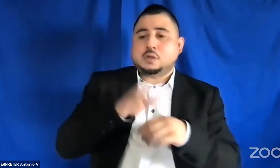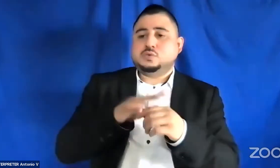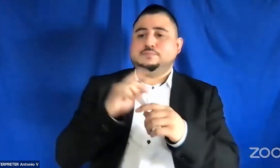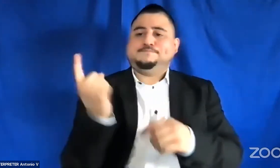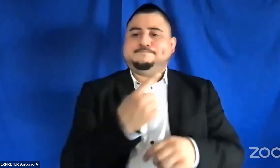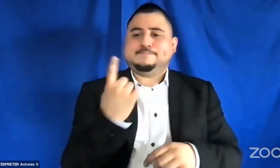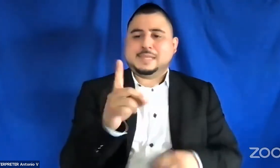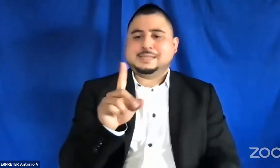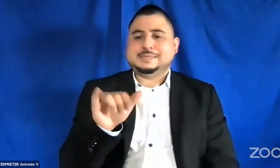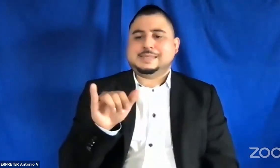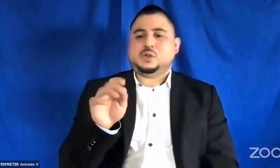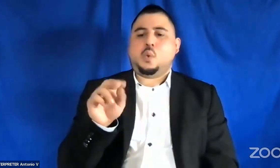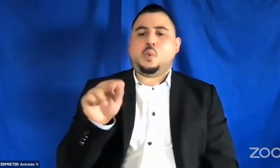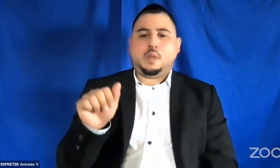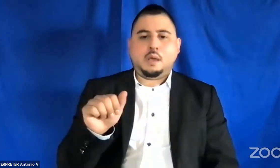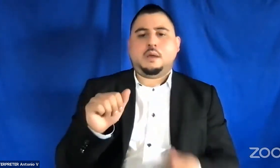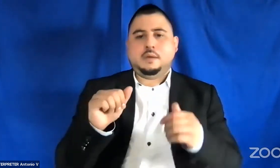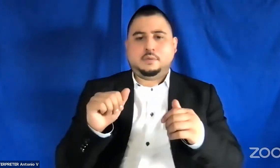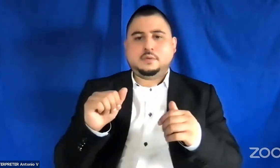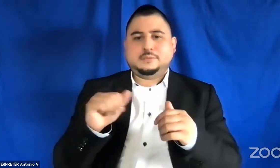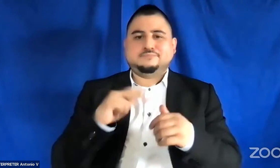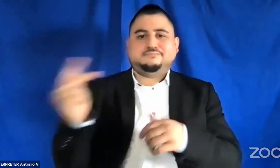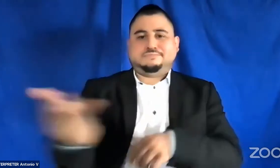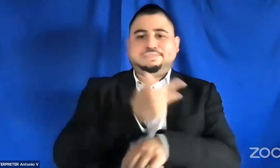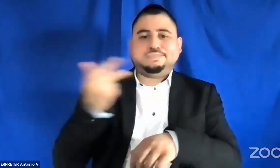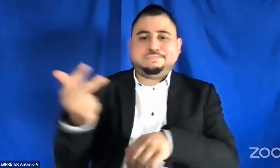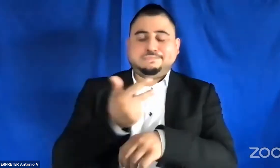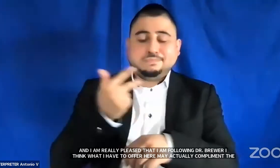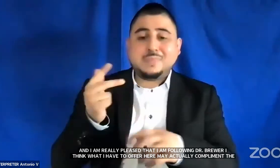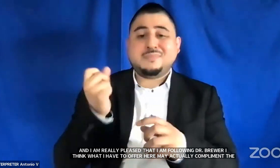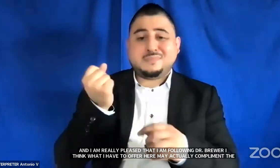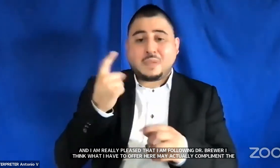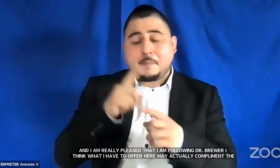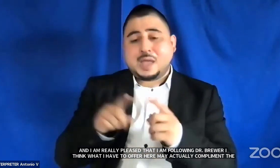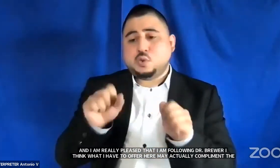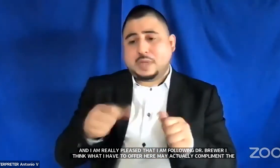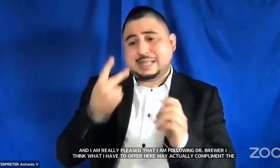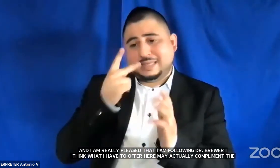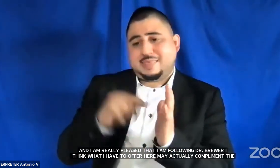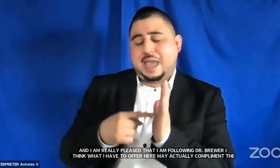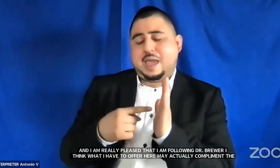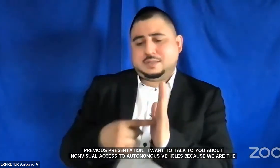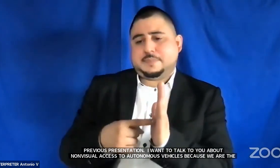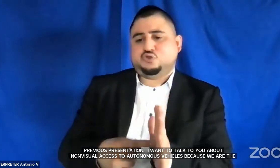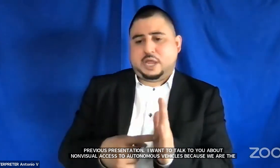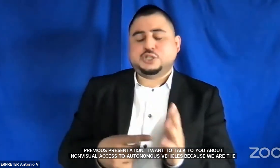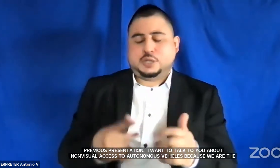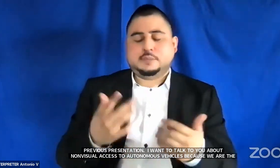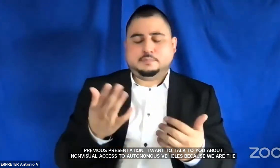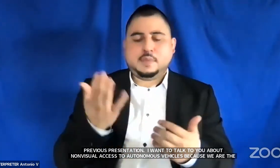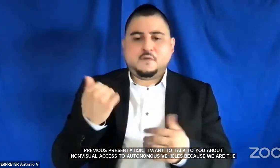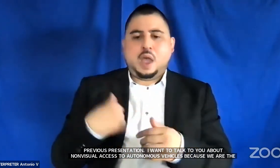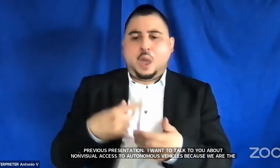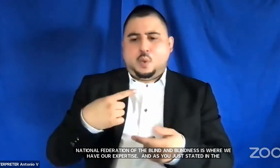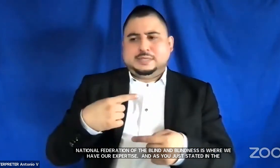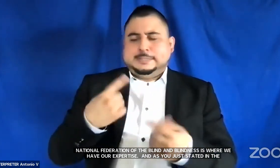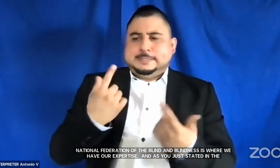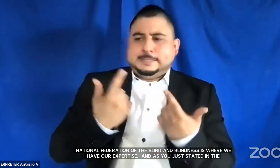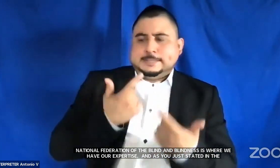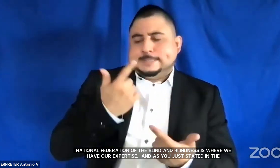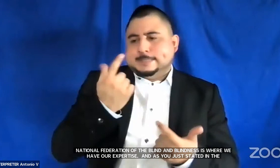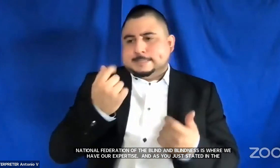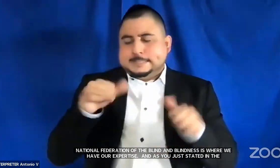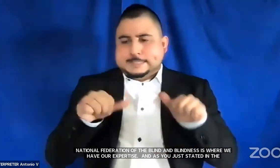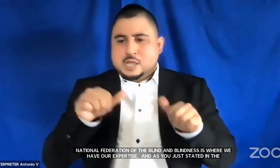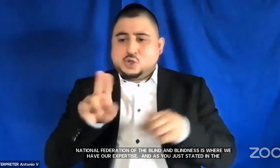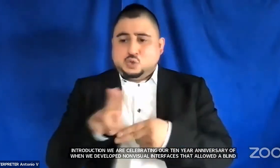If you go to blinddriverchallenge.org, you can see that demonstration. I was debating on whether to use